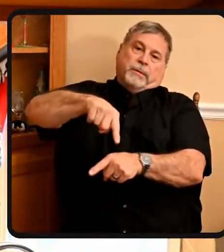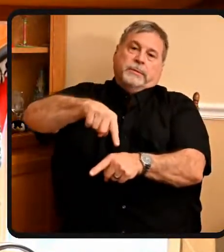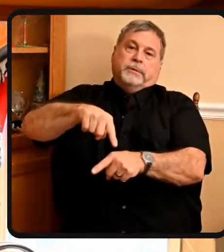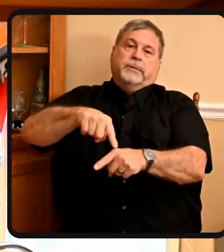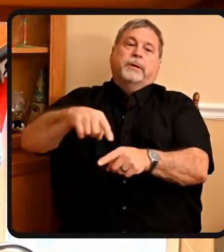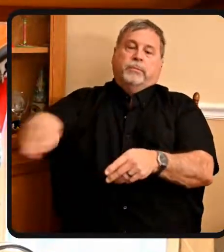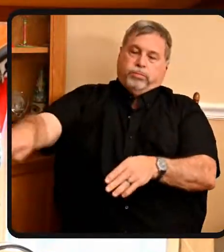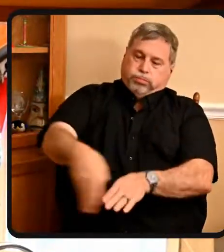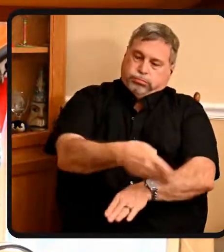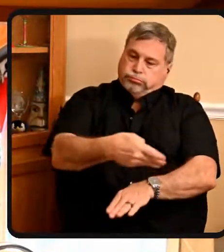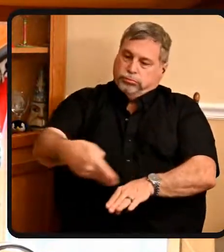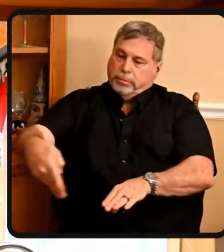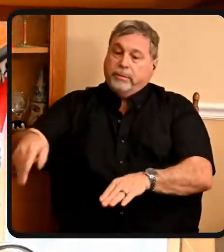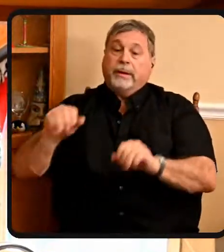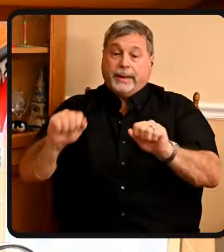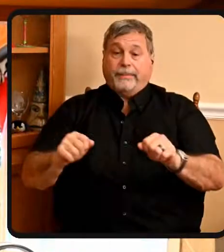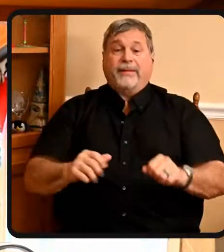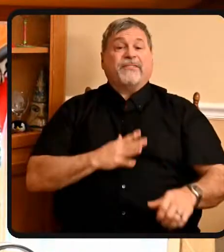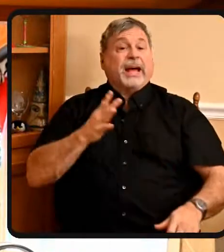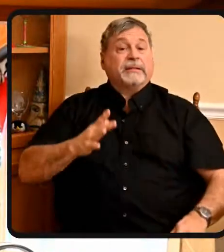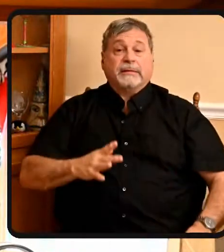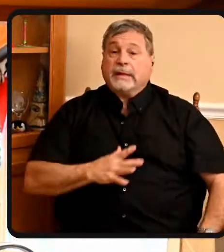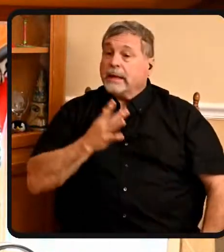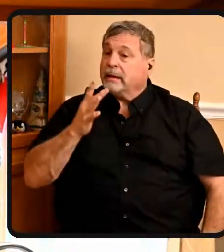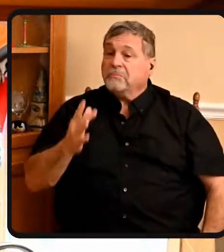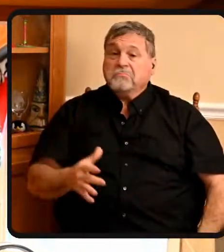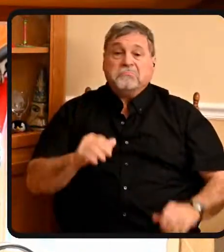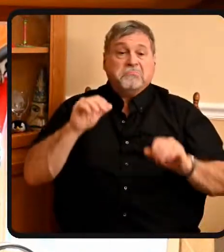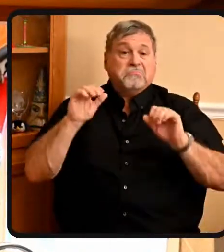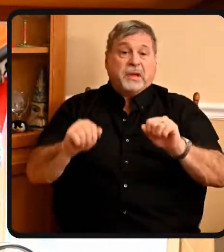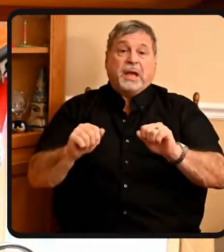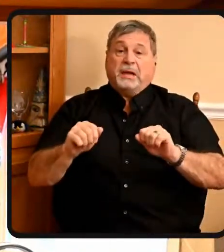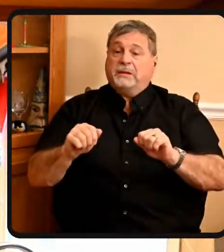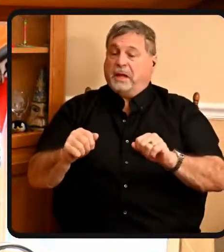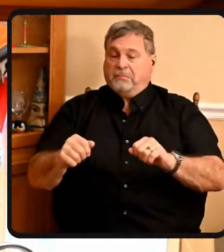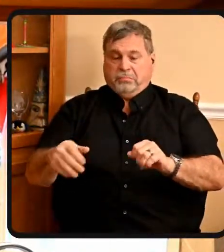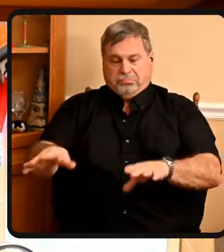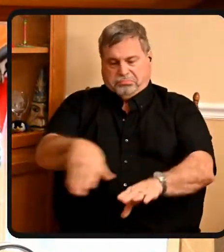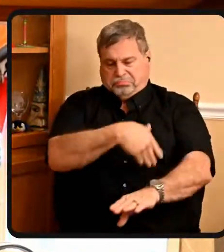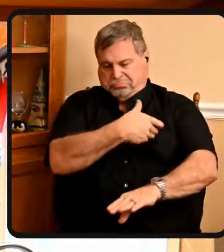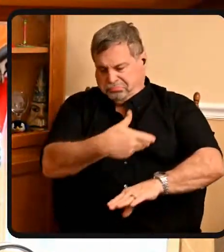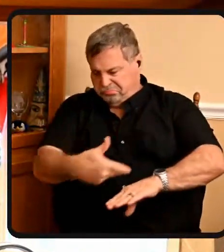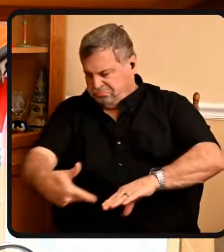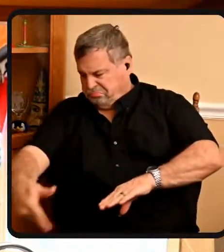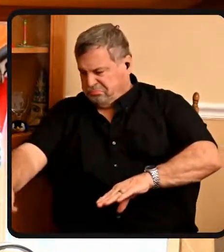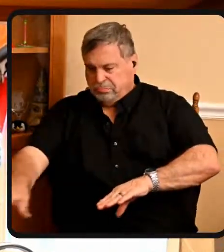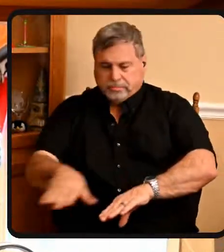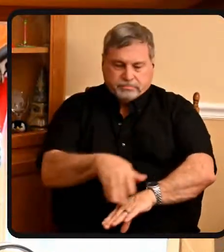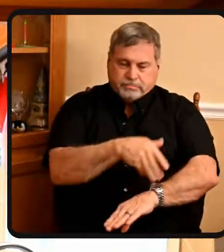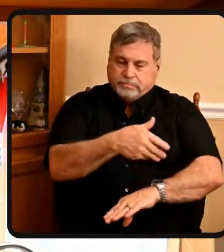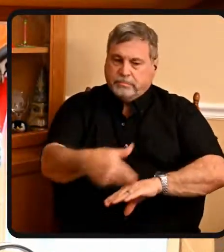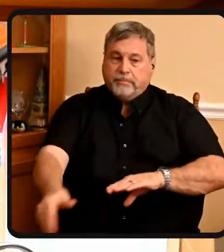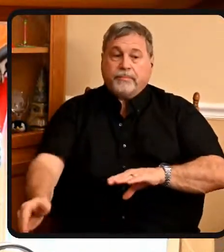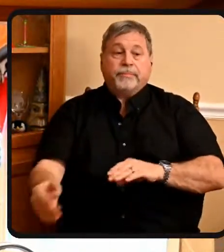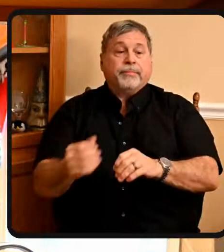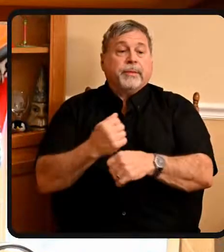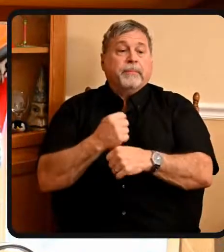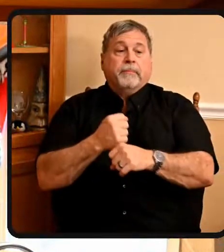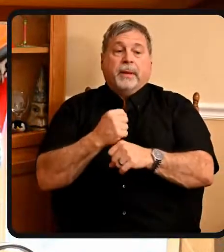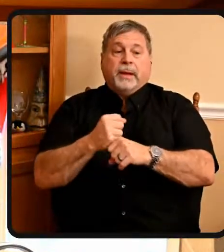of these cookies. Now you can be fancy. You can just take a spatula and put them